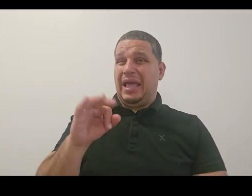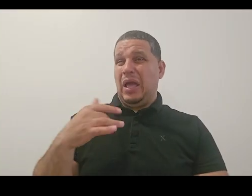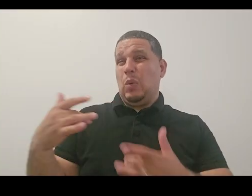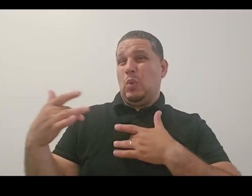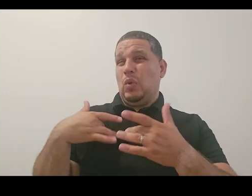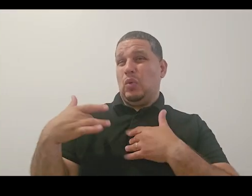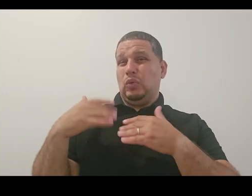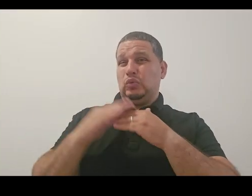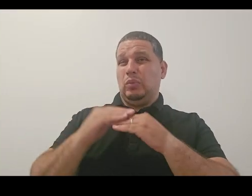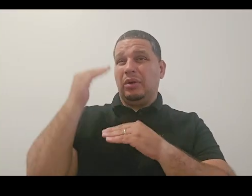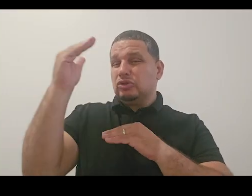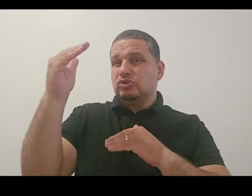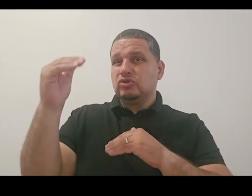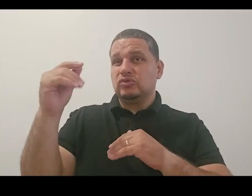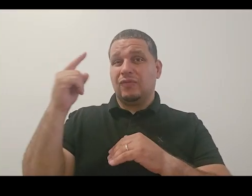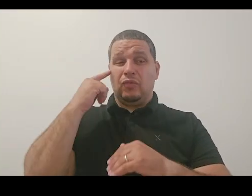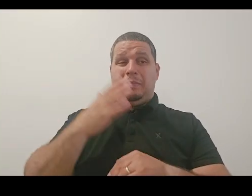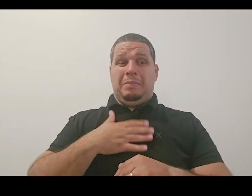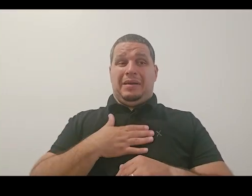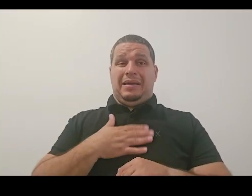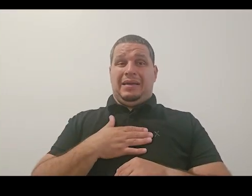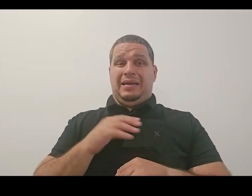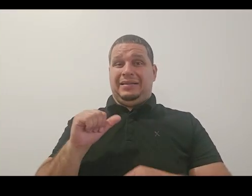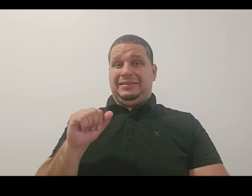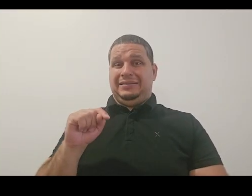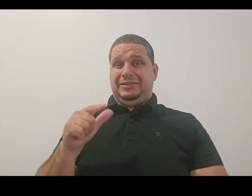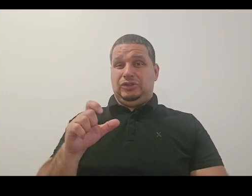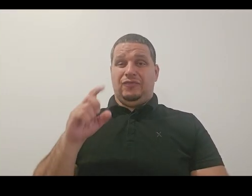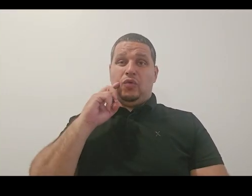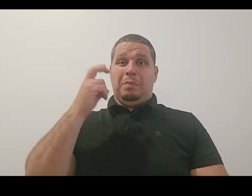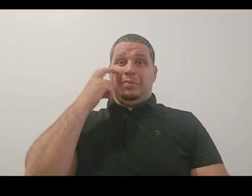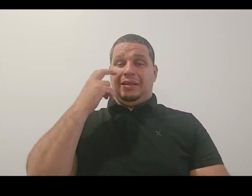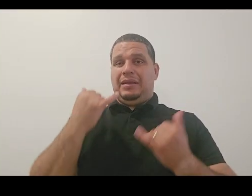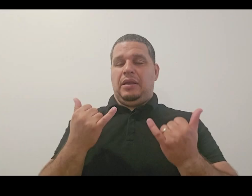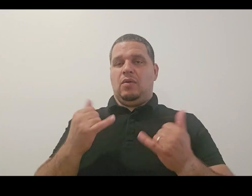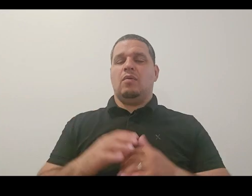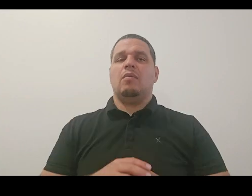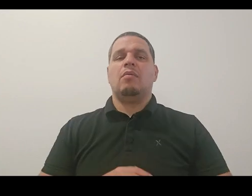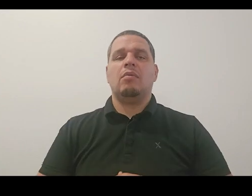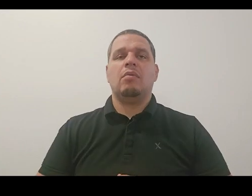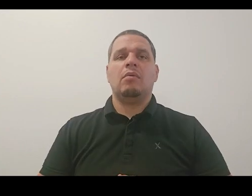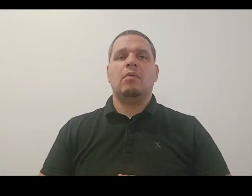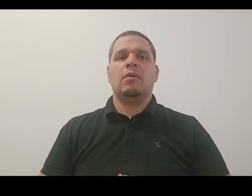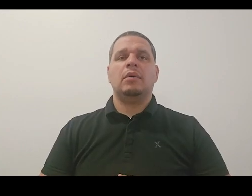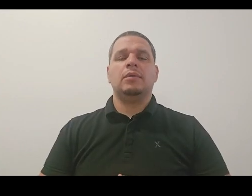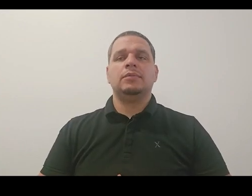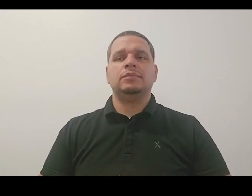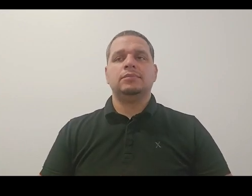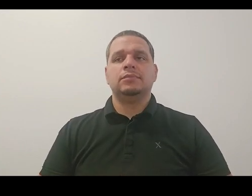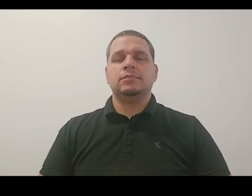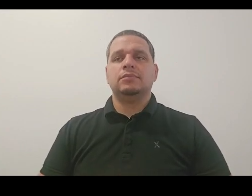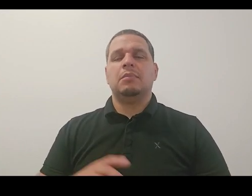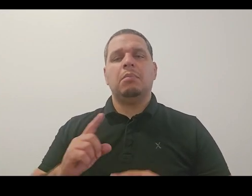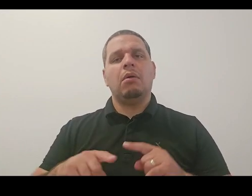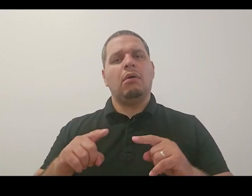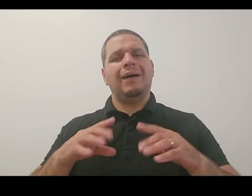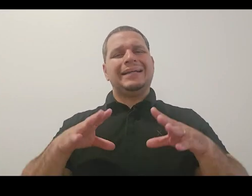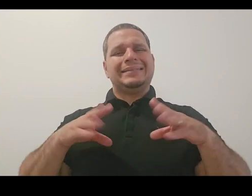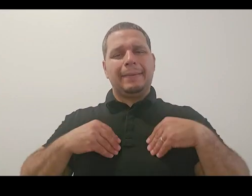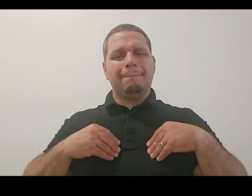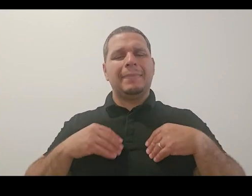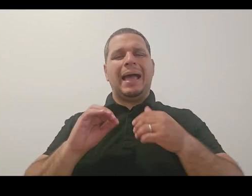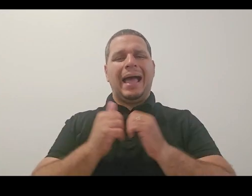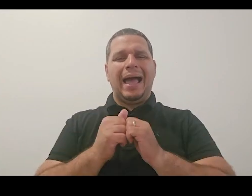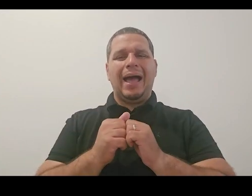worry about too much at my stage of blindness right now. But uh, just accepting